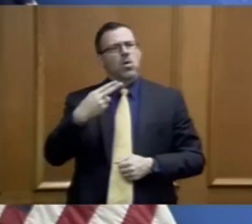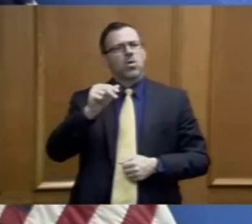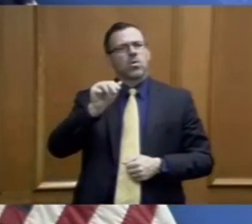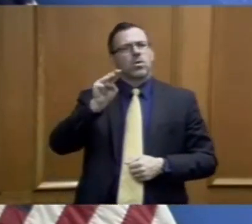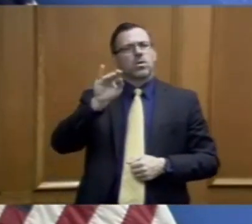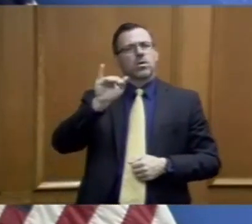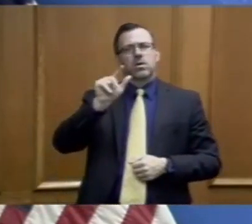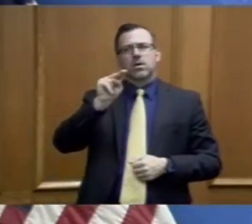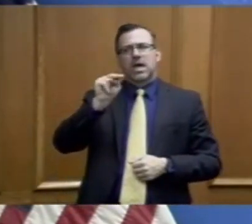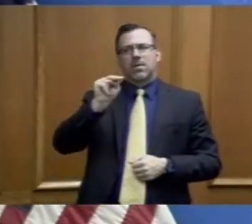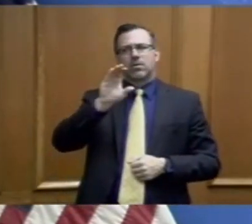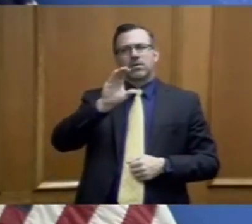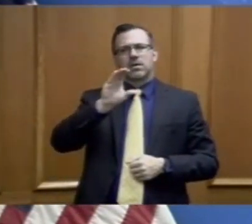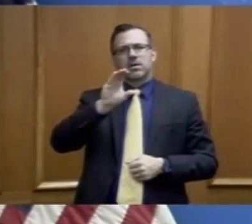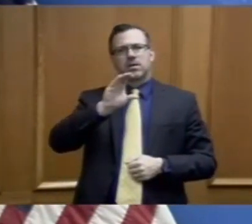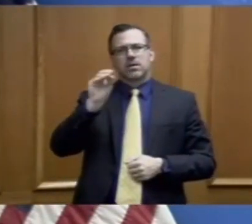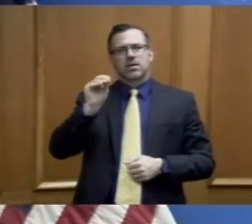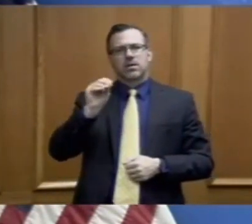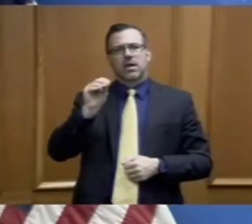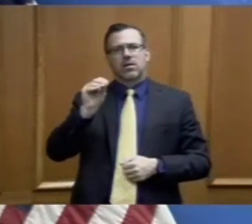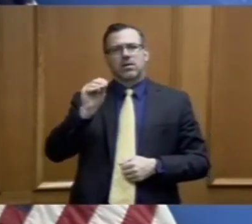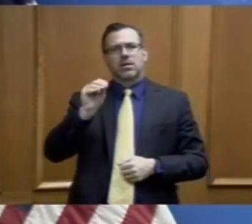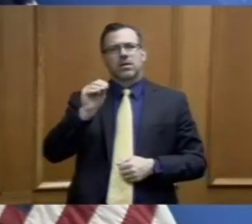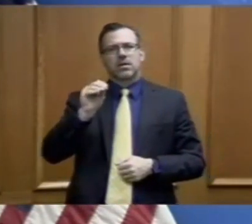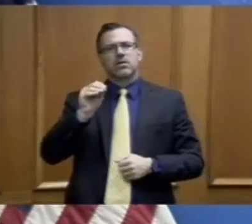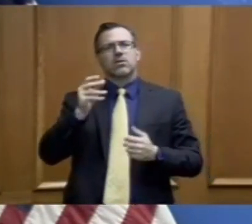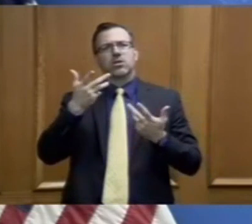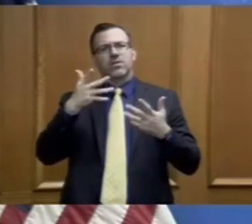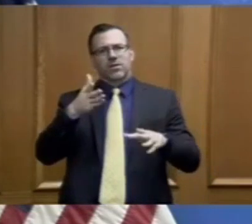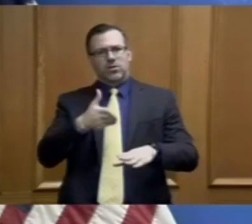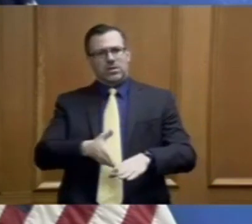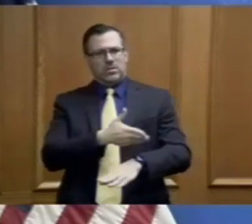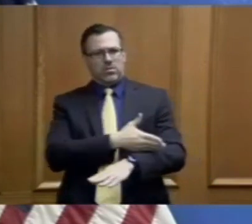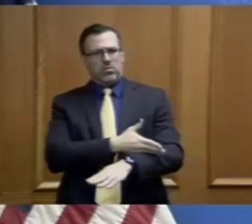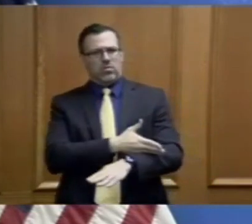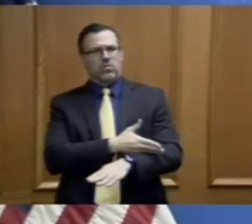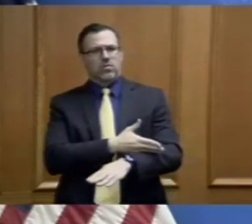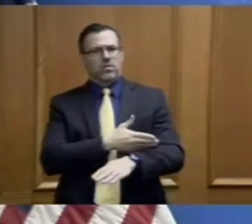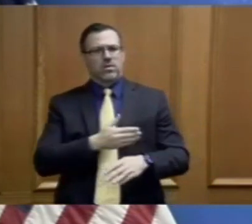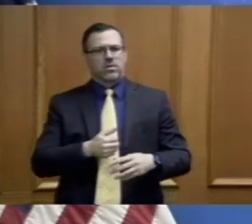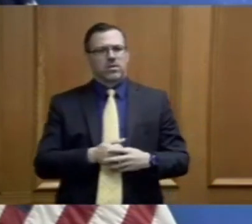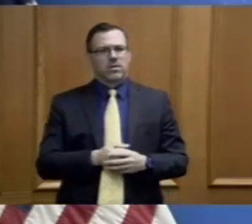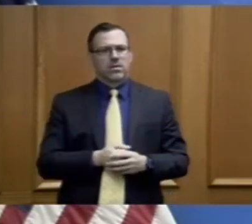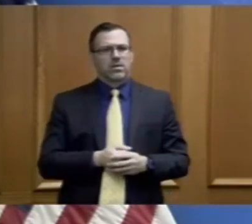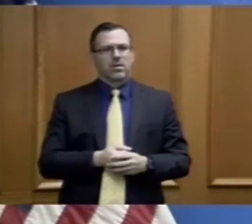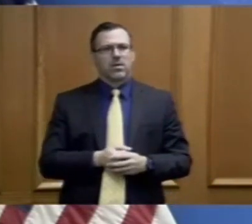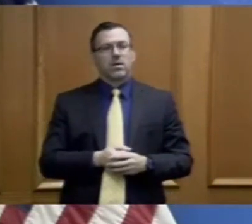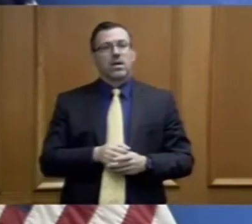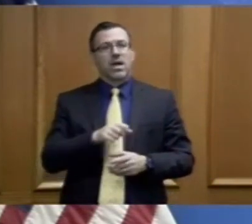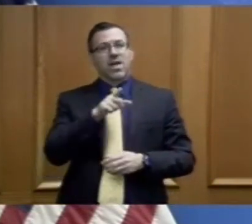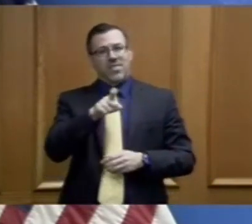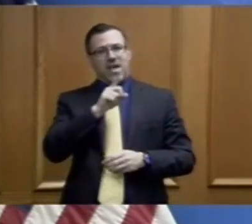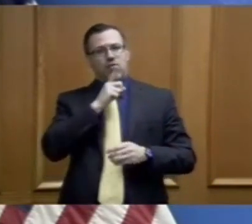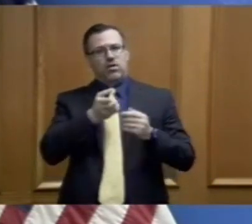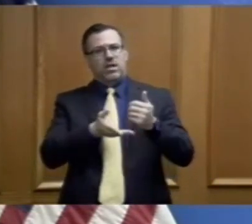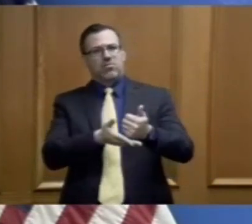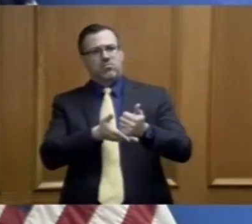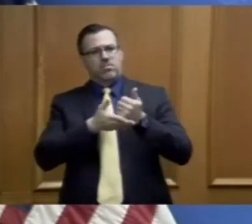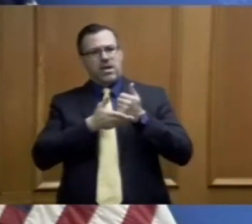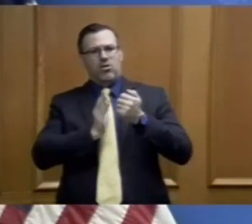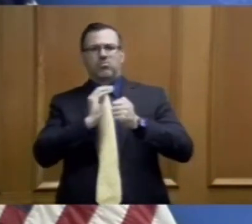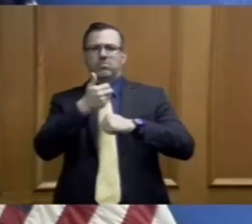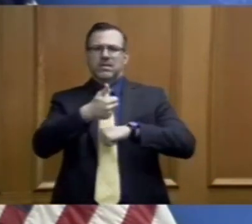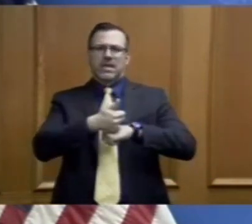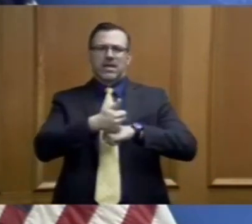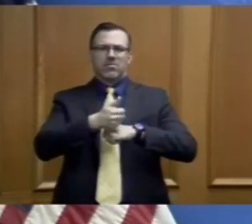in their testing capacity of recent, and they in fact, were very helpful in bringing online the Baylor component